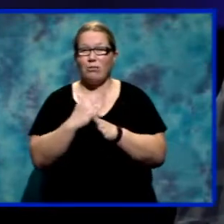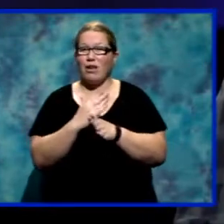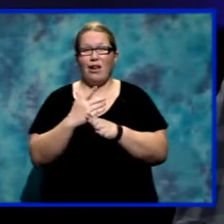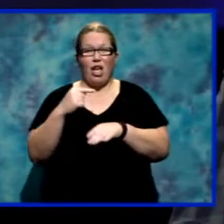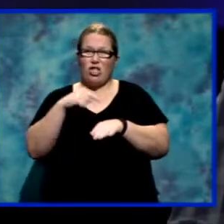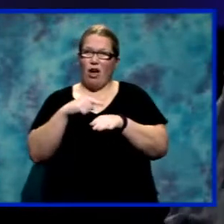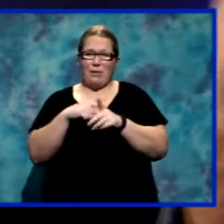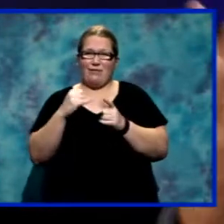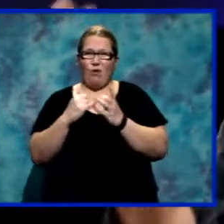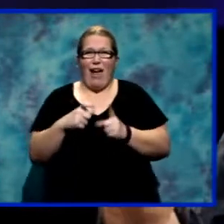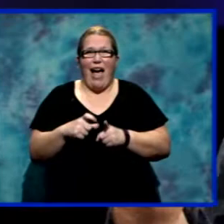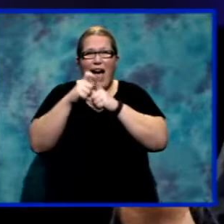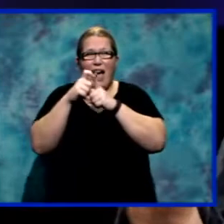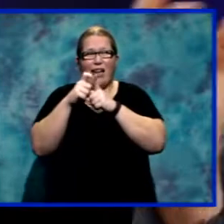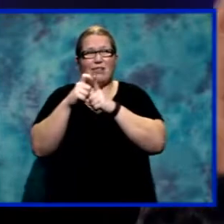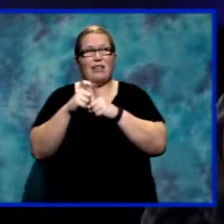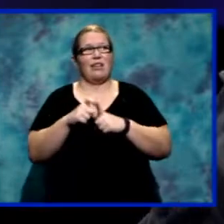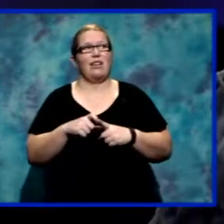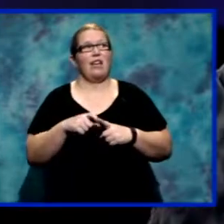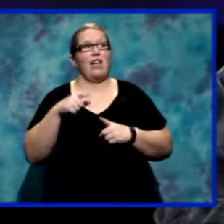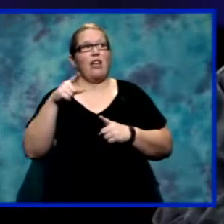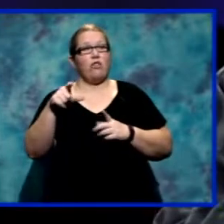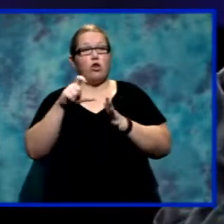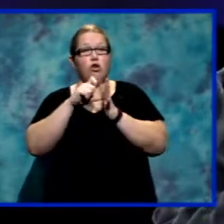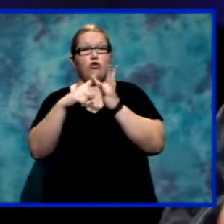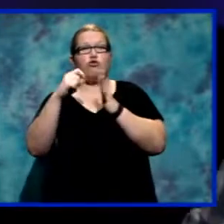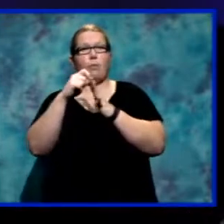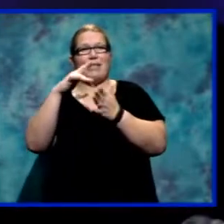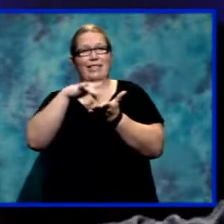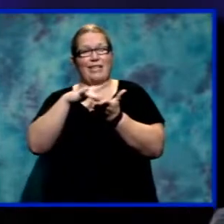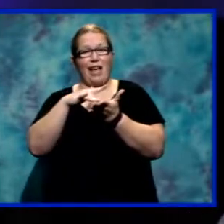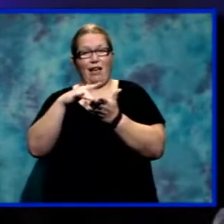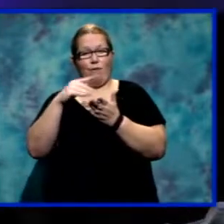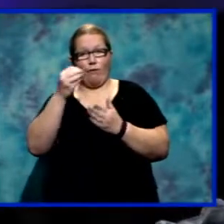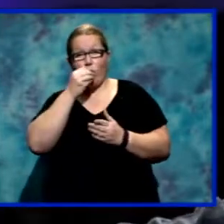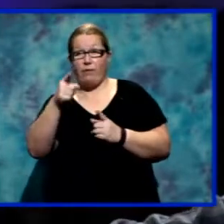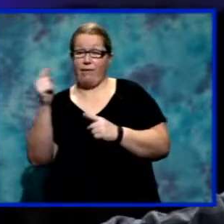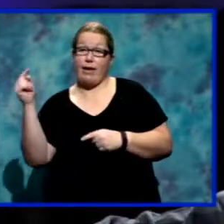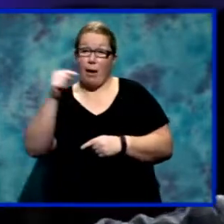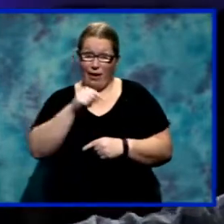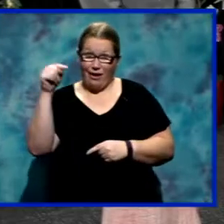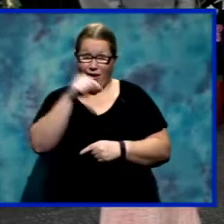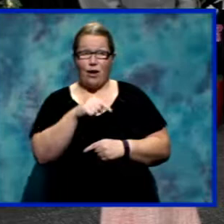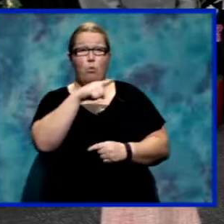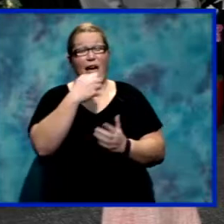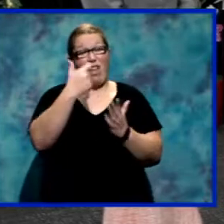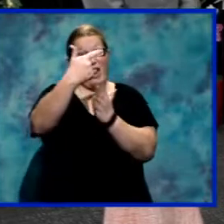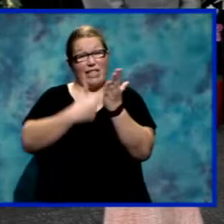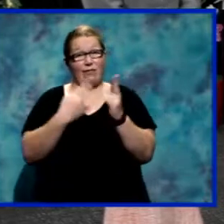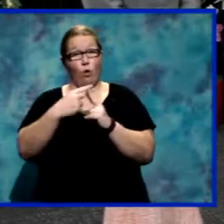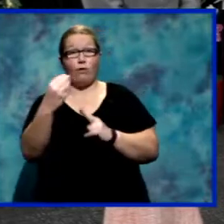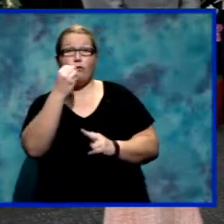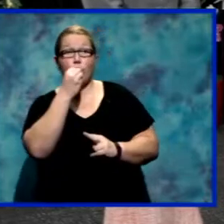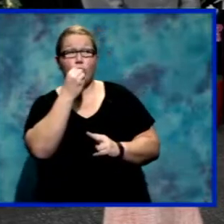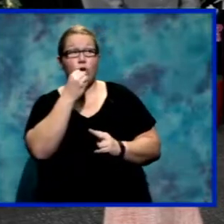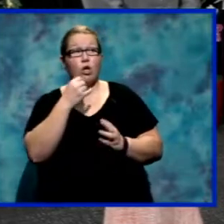there. They're coming to Adra Blacktown Drop-In Center for food. Now, Liska's got a list here. And we want to start